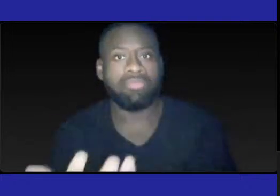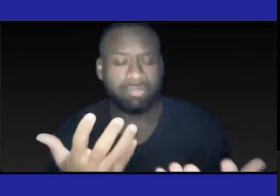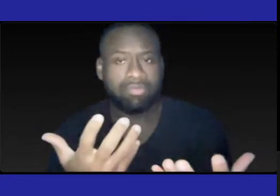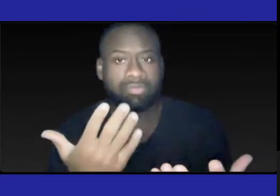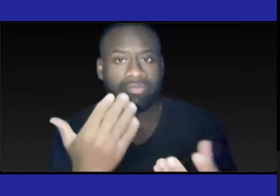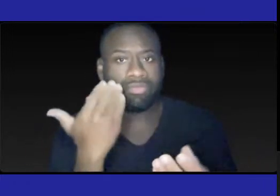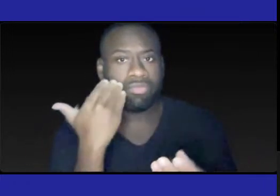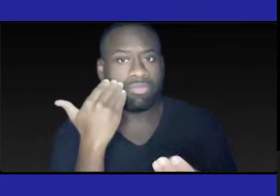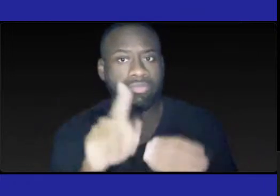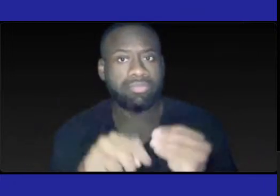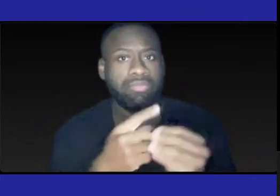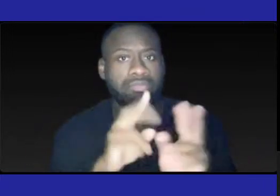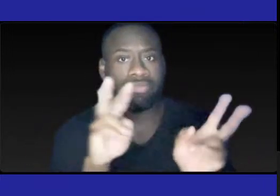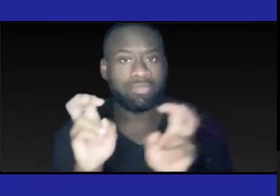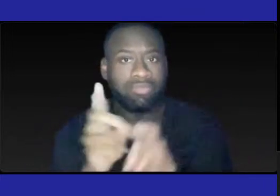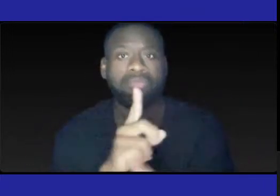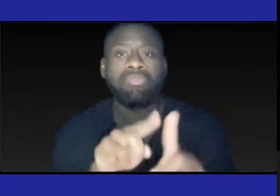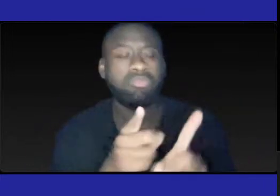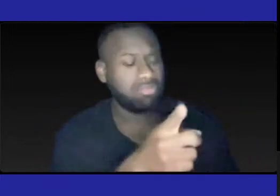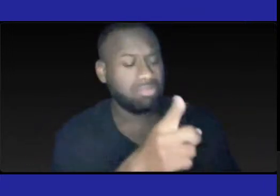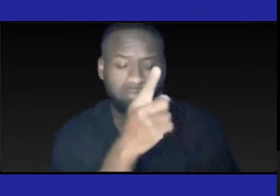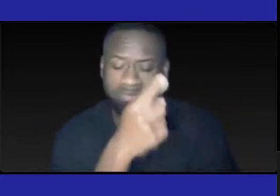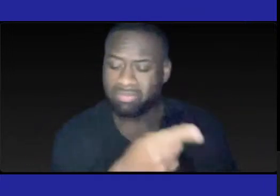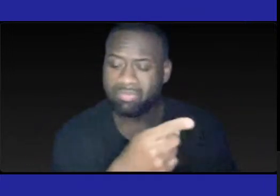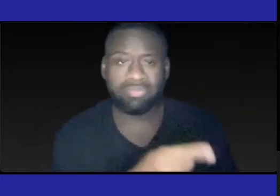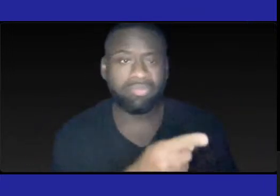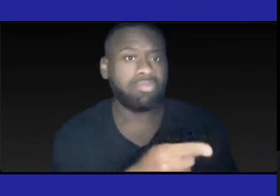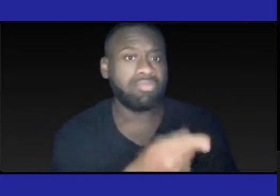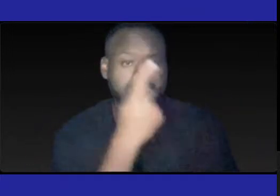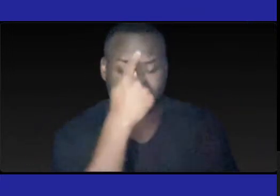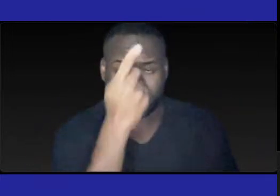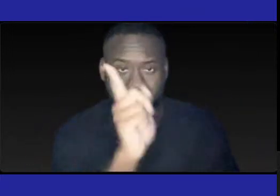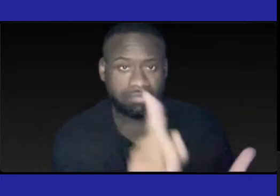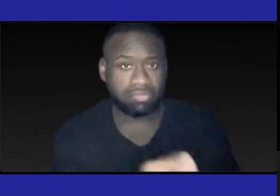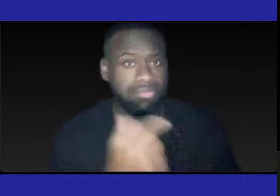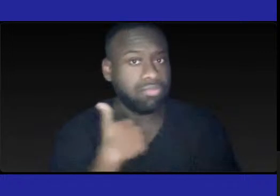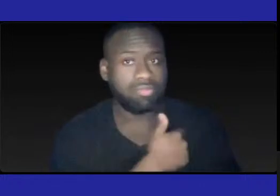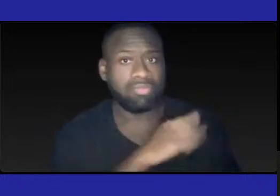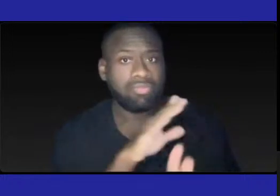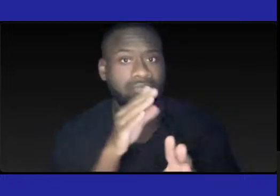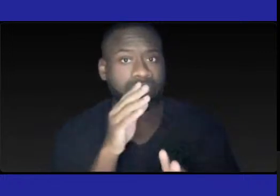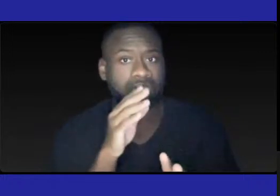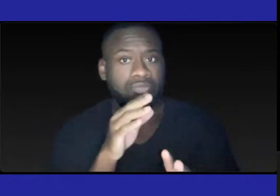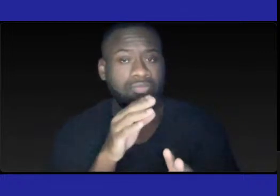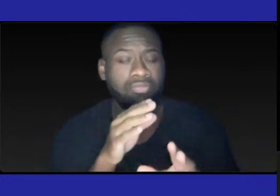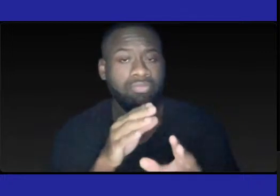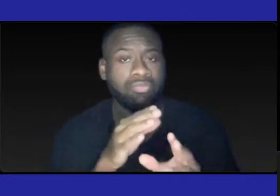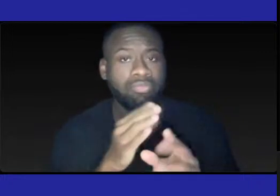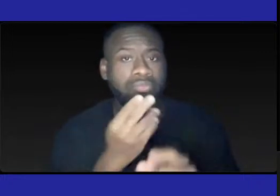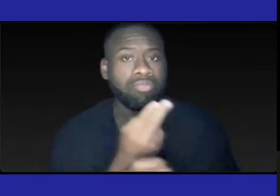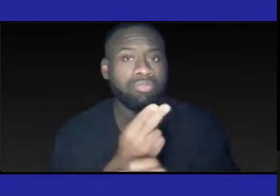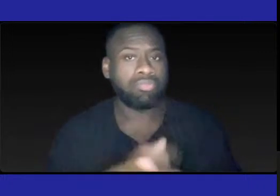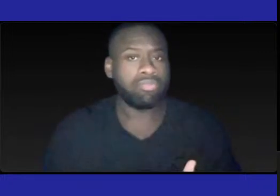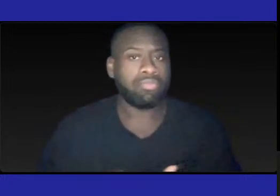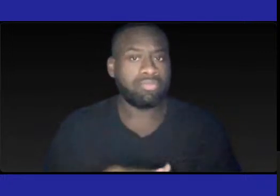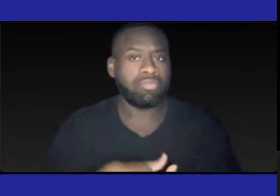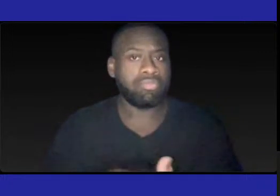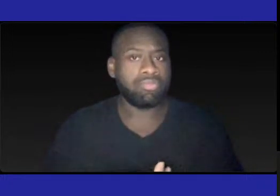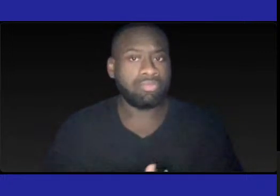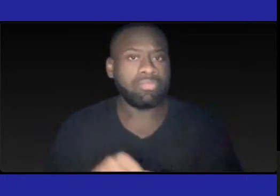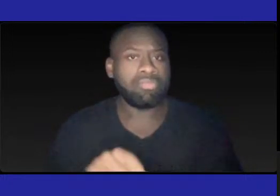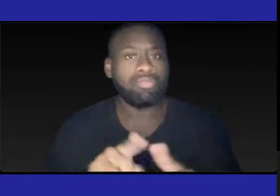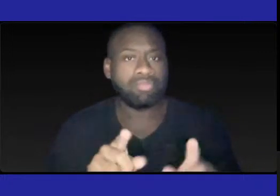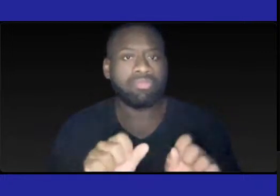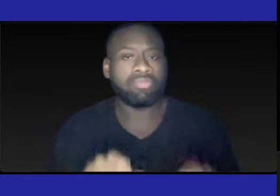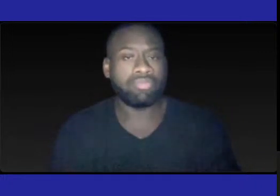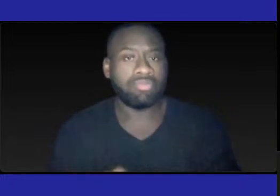you're absolutely correct in that, I think we're looking at a window of pregnancy, but it certainly could be overlaid on just,